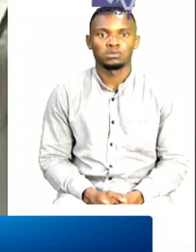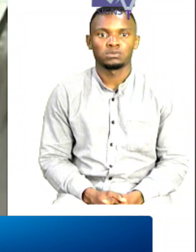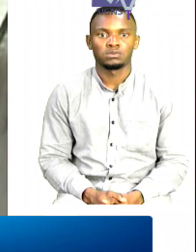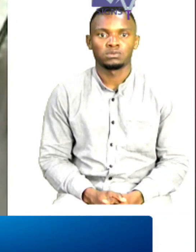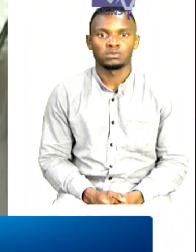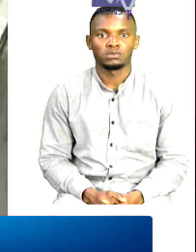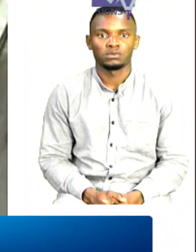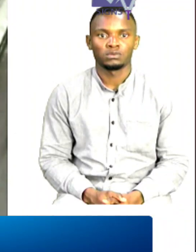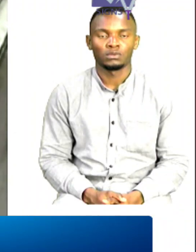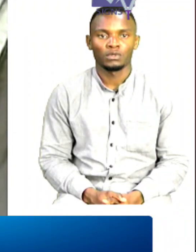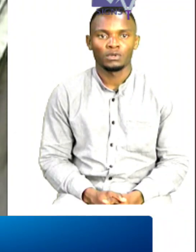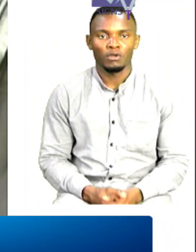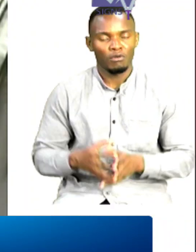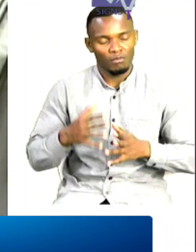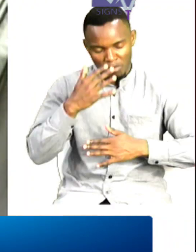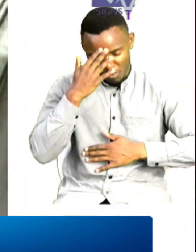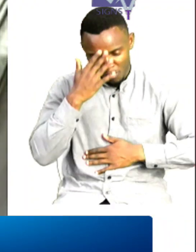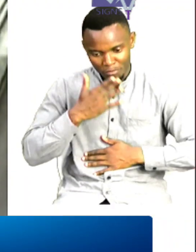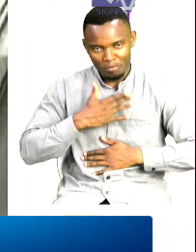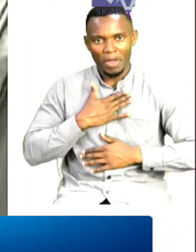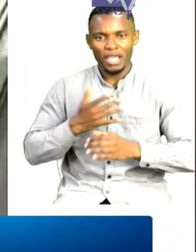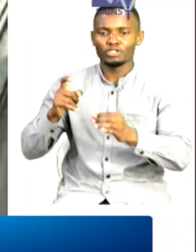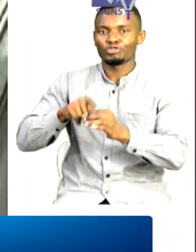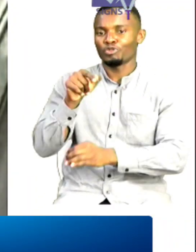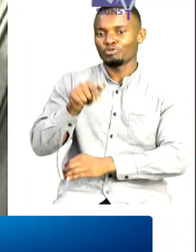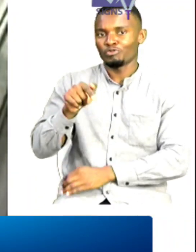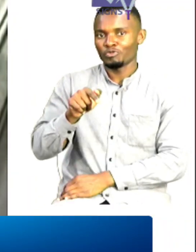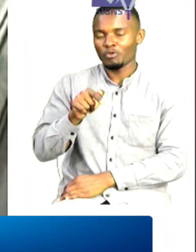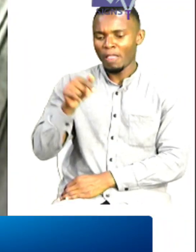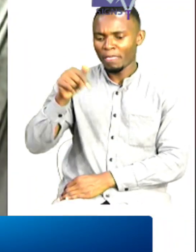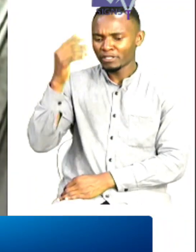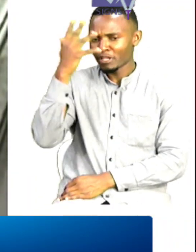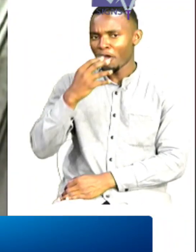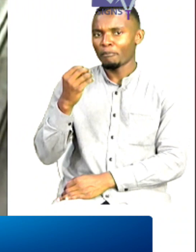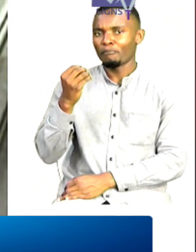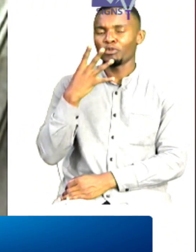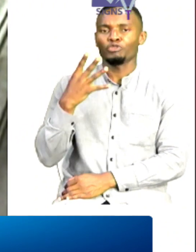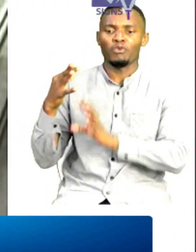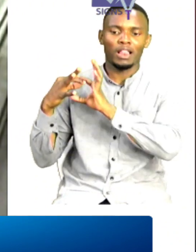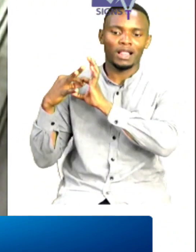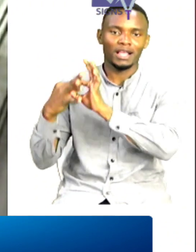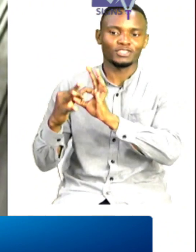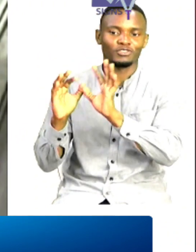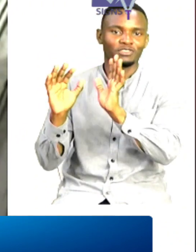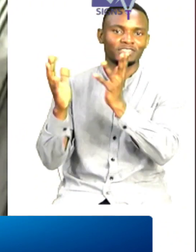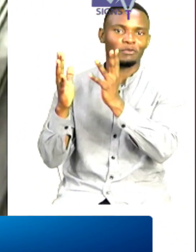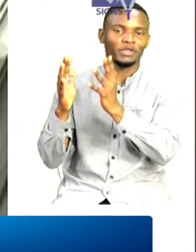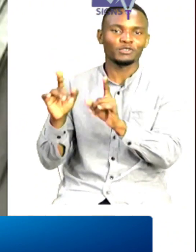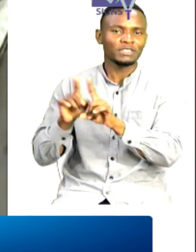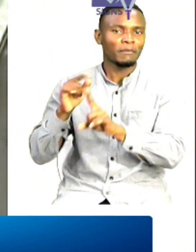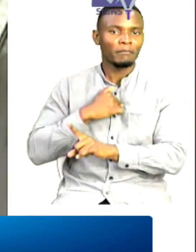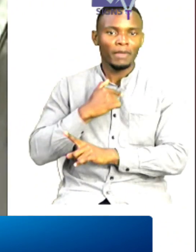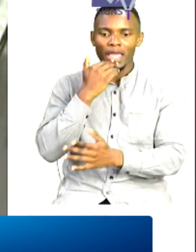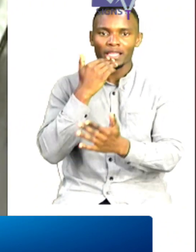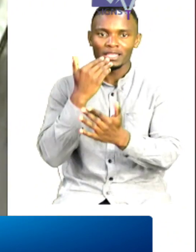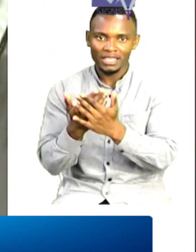It is my pleasure to join you for this beautiful cultural celebration. I thank the county of